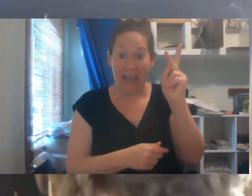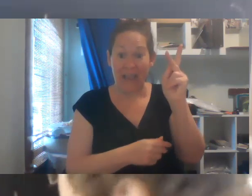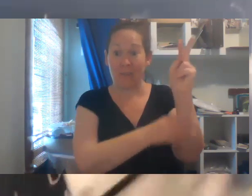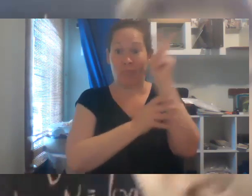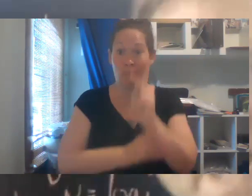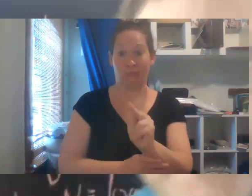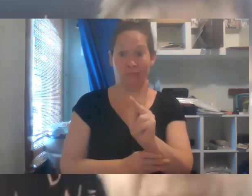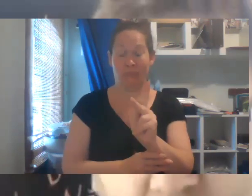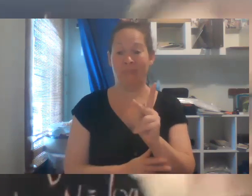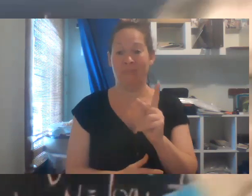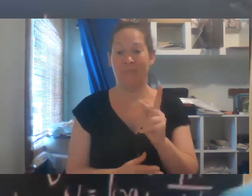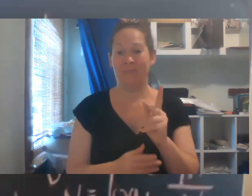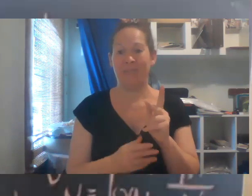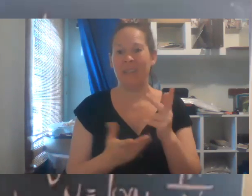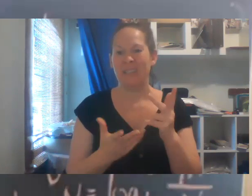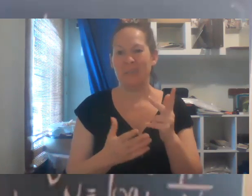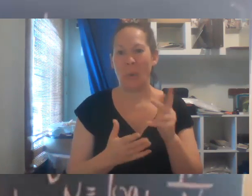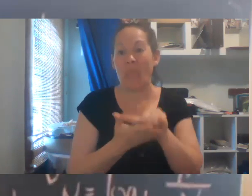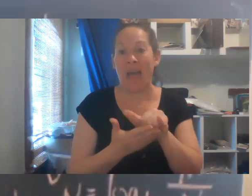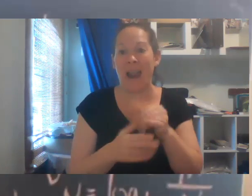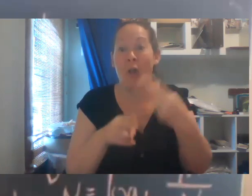down. And so that's why I called it the secret sauce.